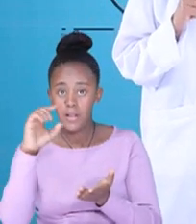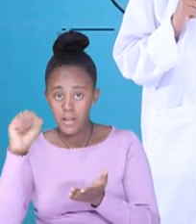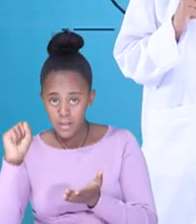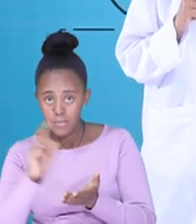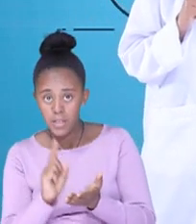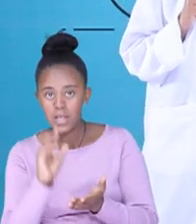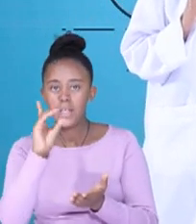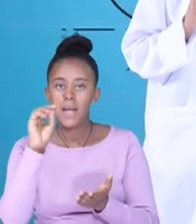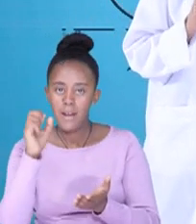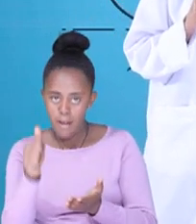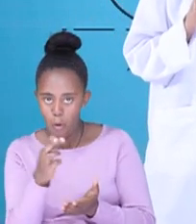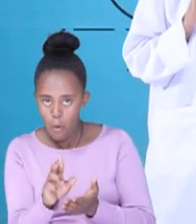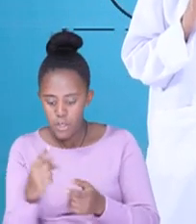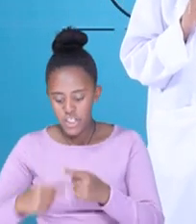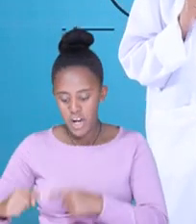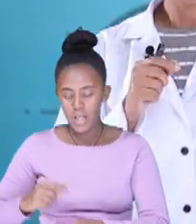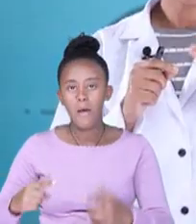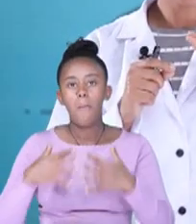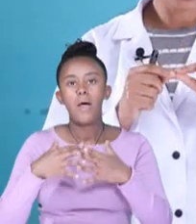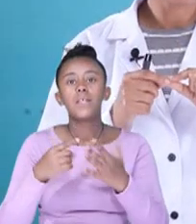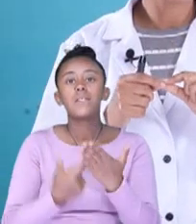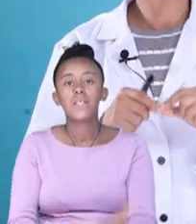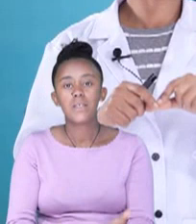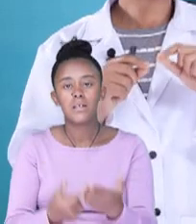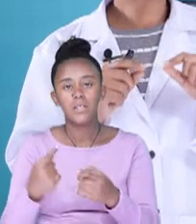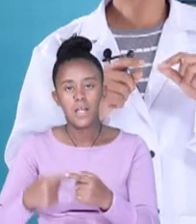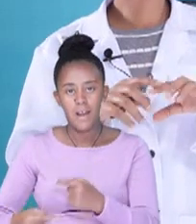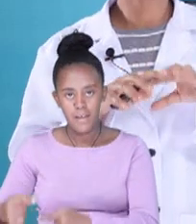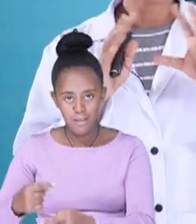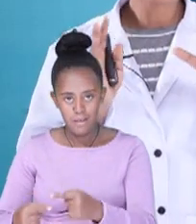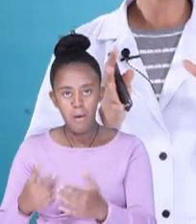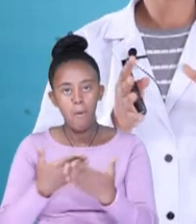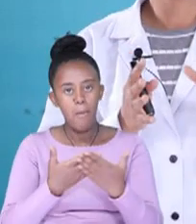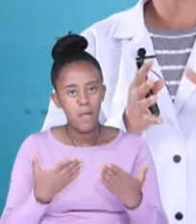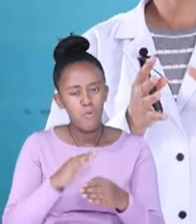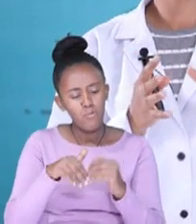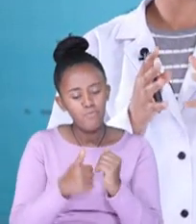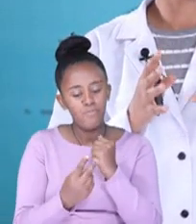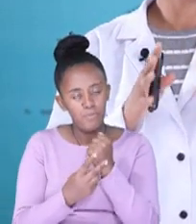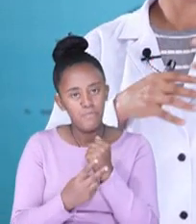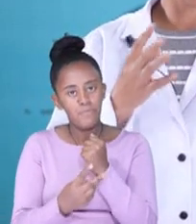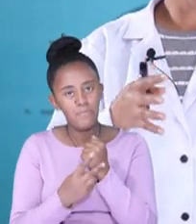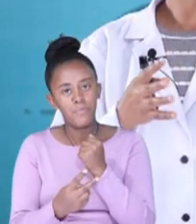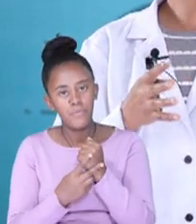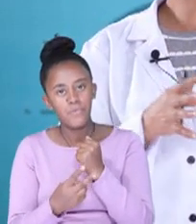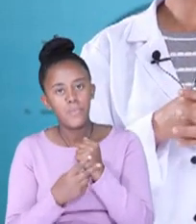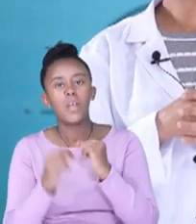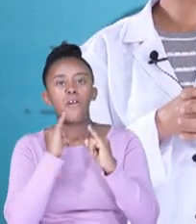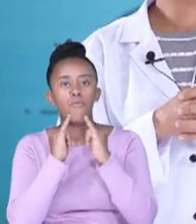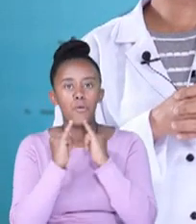is DNA, or the genetic material. This genetic material store all information, basically